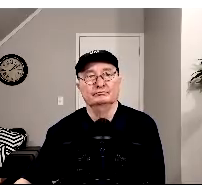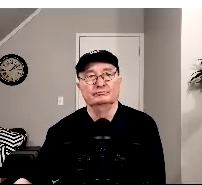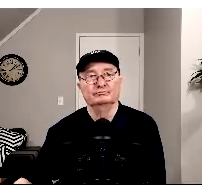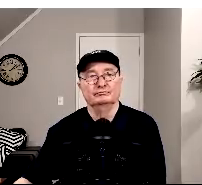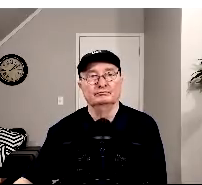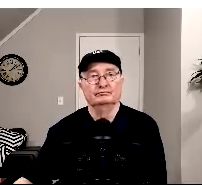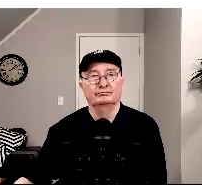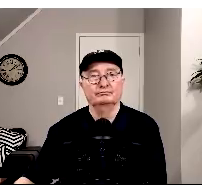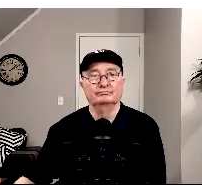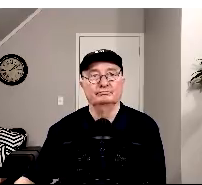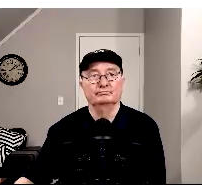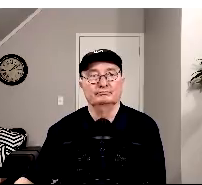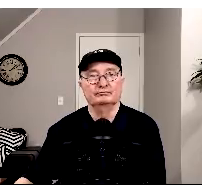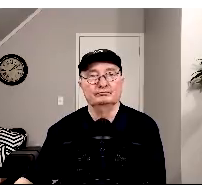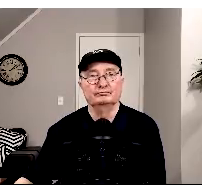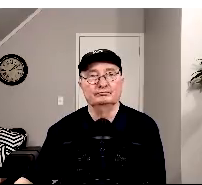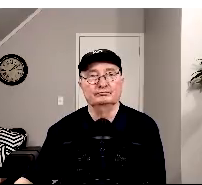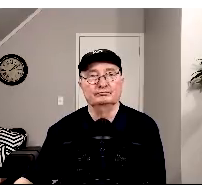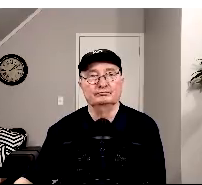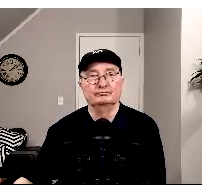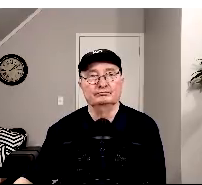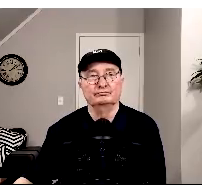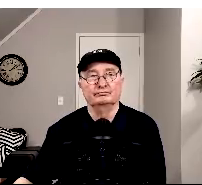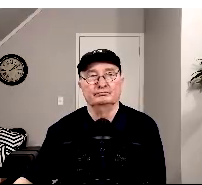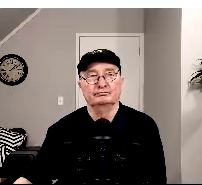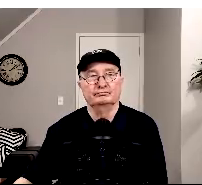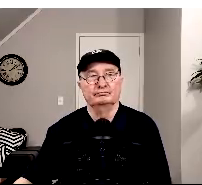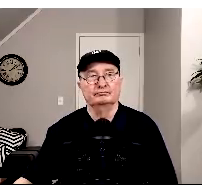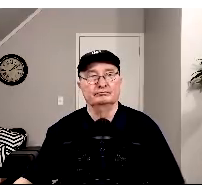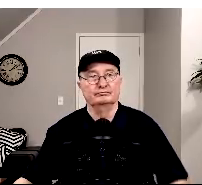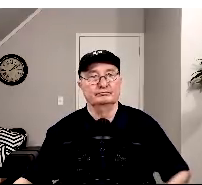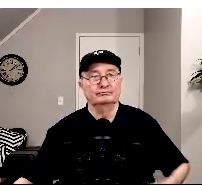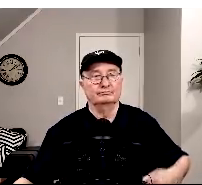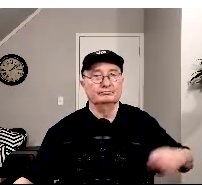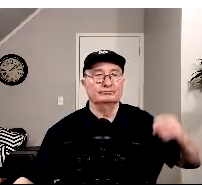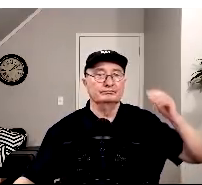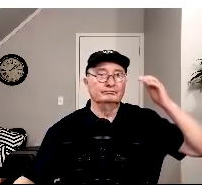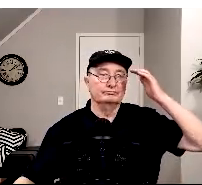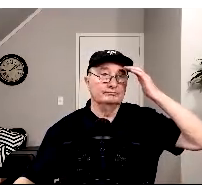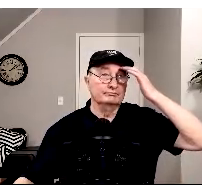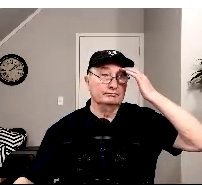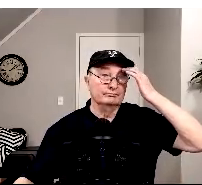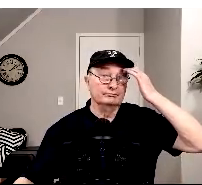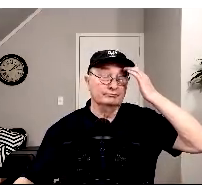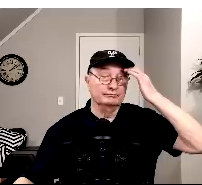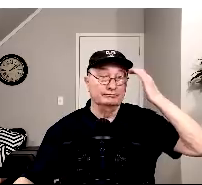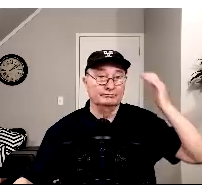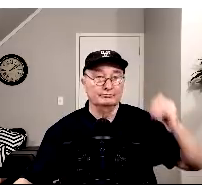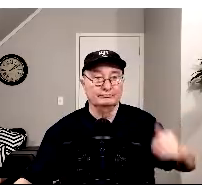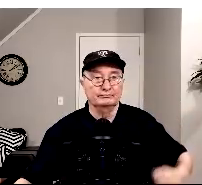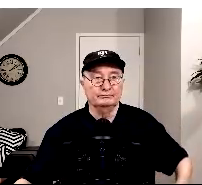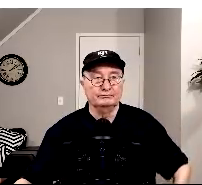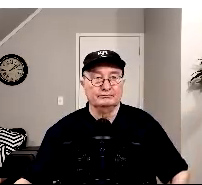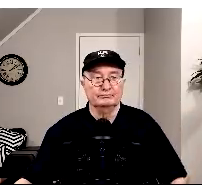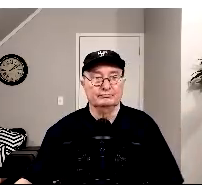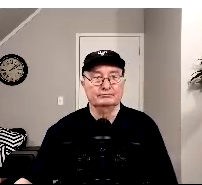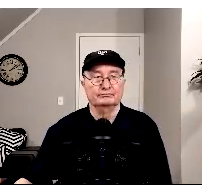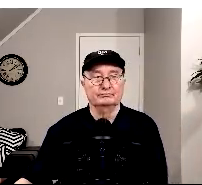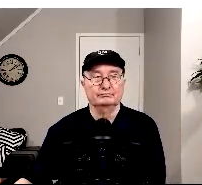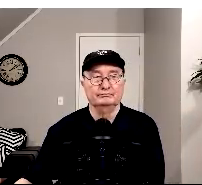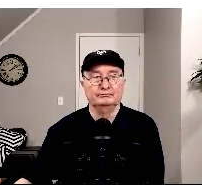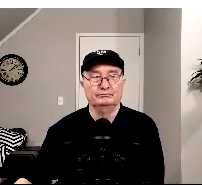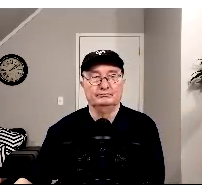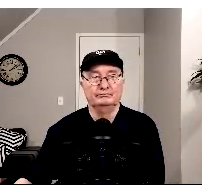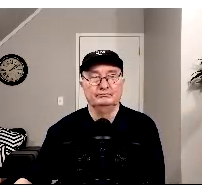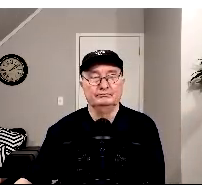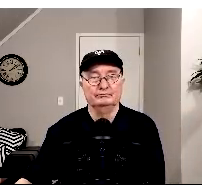D.C. are, 25, peaceful police officers standing there, protecting their right to do that. So, I mean, these are the things that